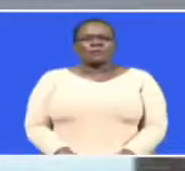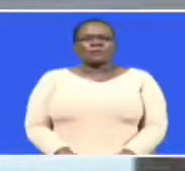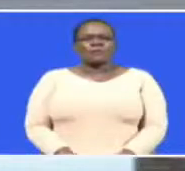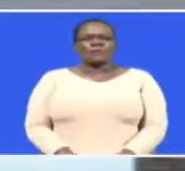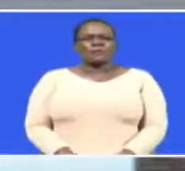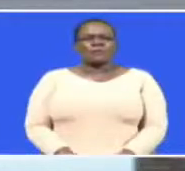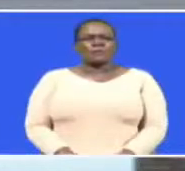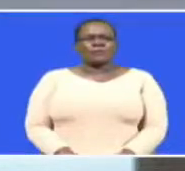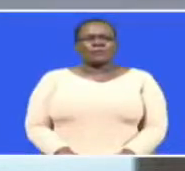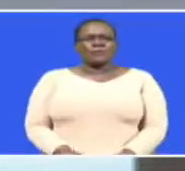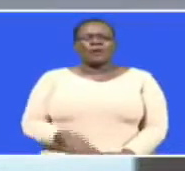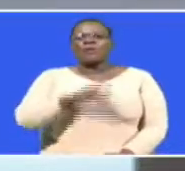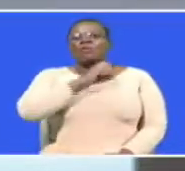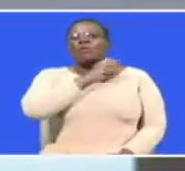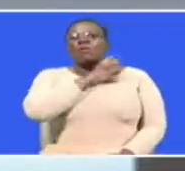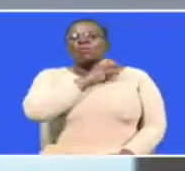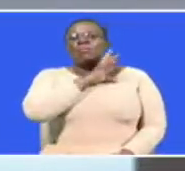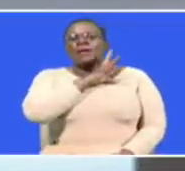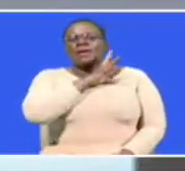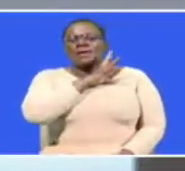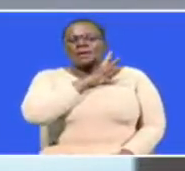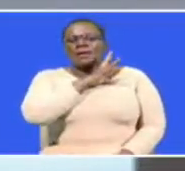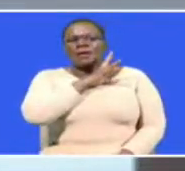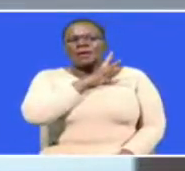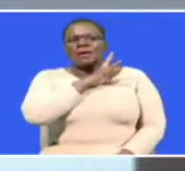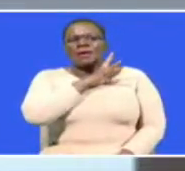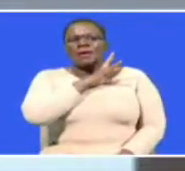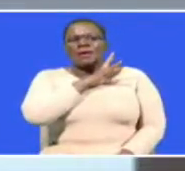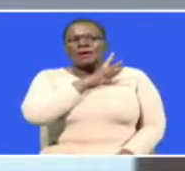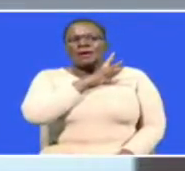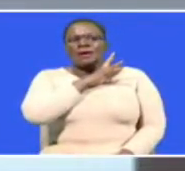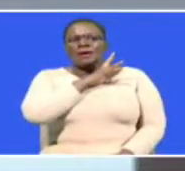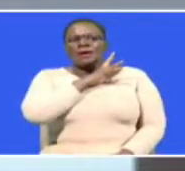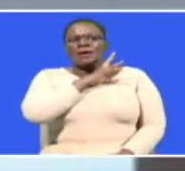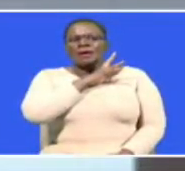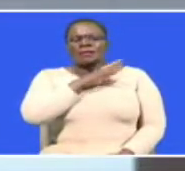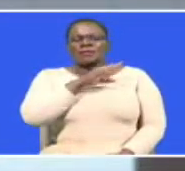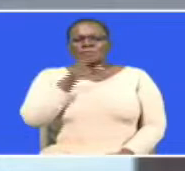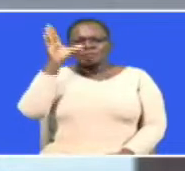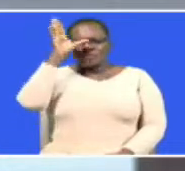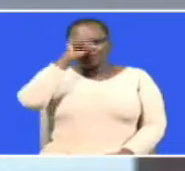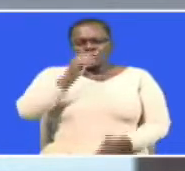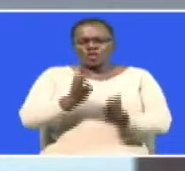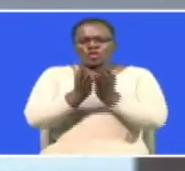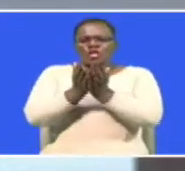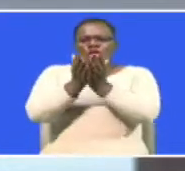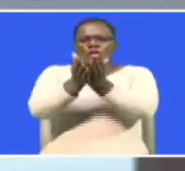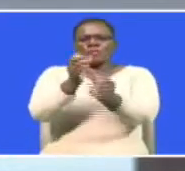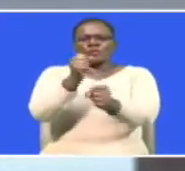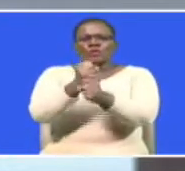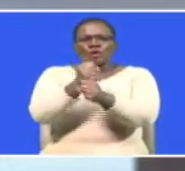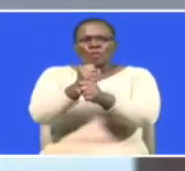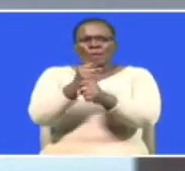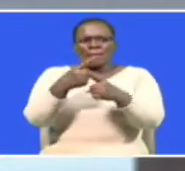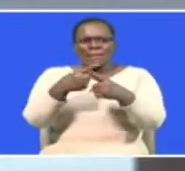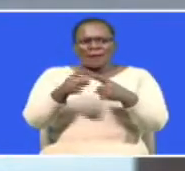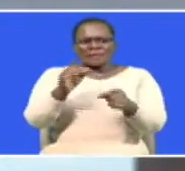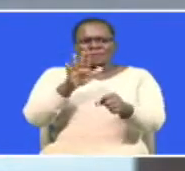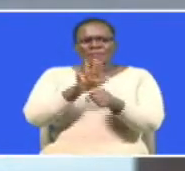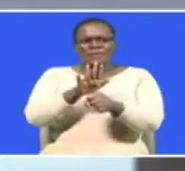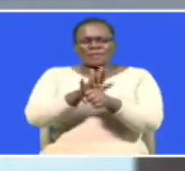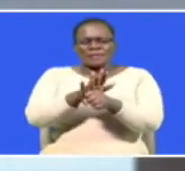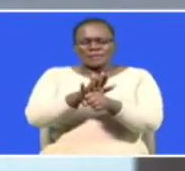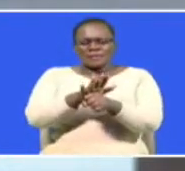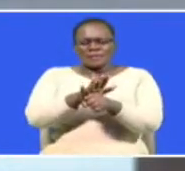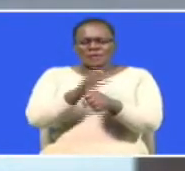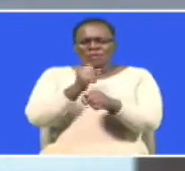So alarm has been raised over the shortage of seafarers who can work in cruise ships. Although there are 1.6 million